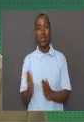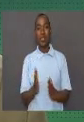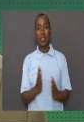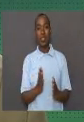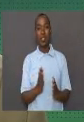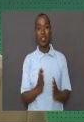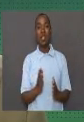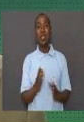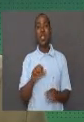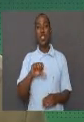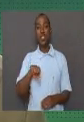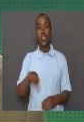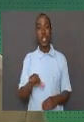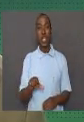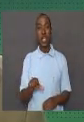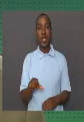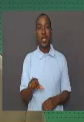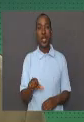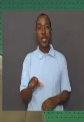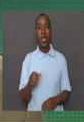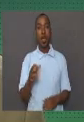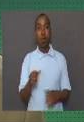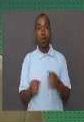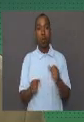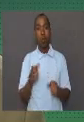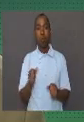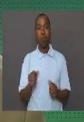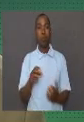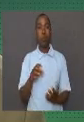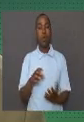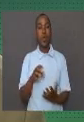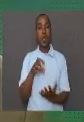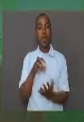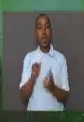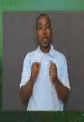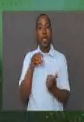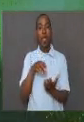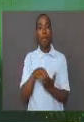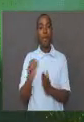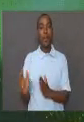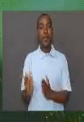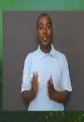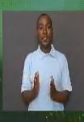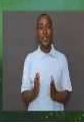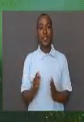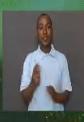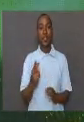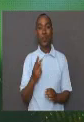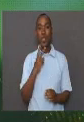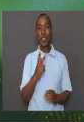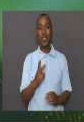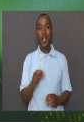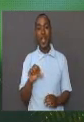foods like injera, yogurt, and cheese. We looked at